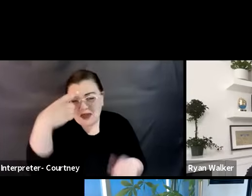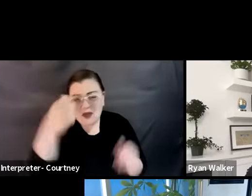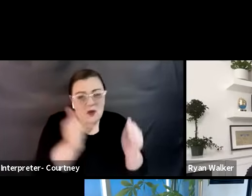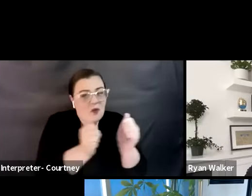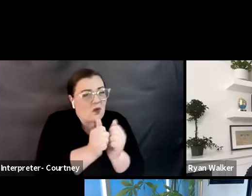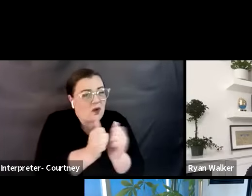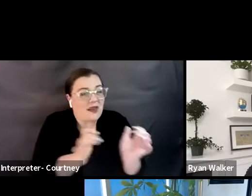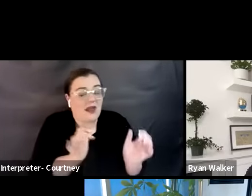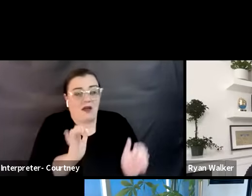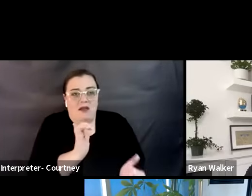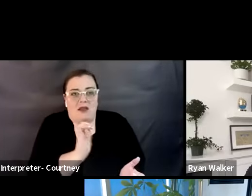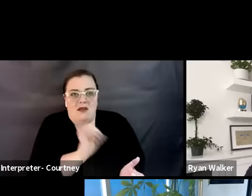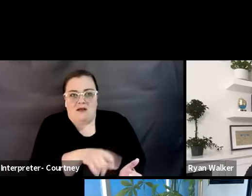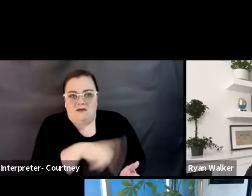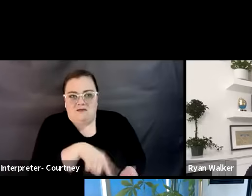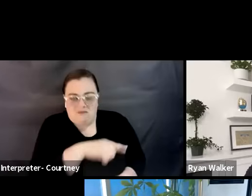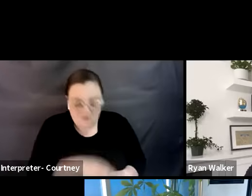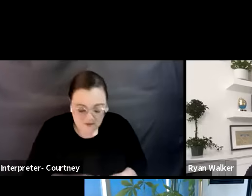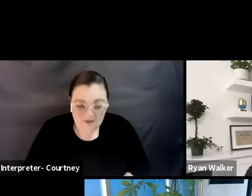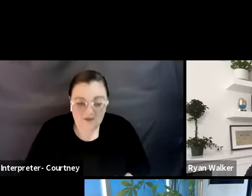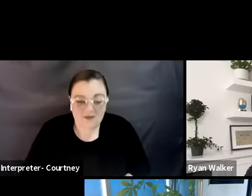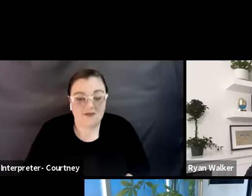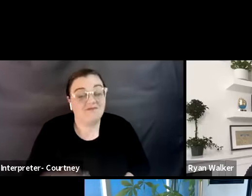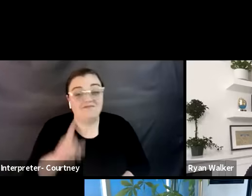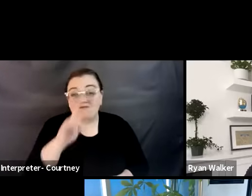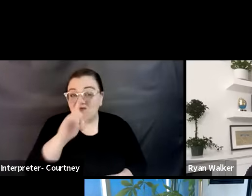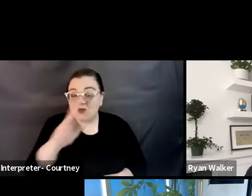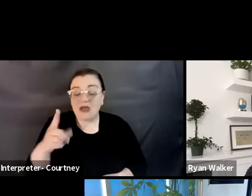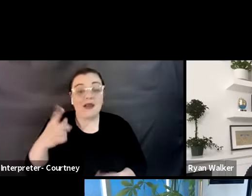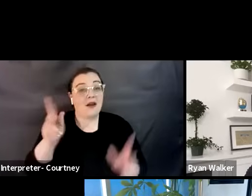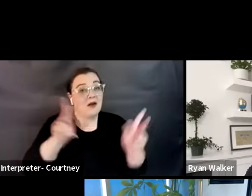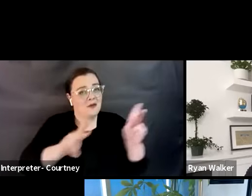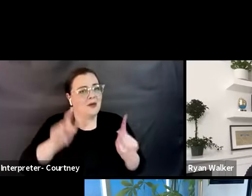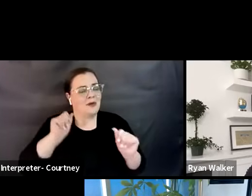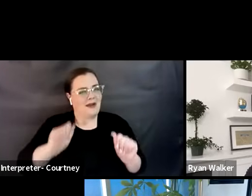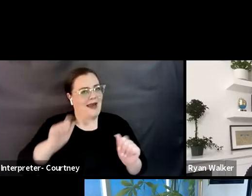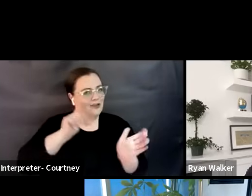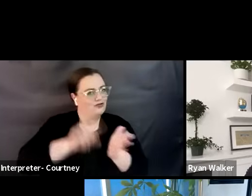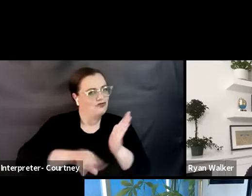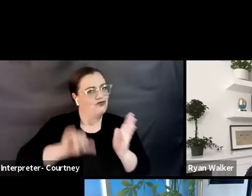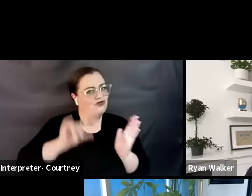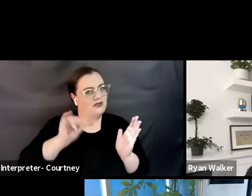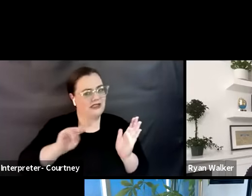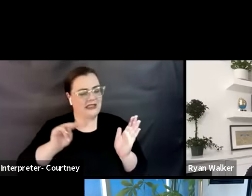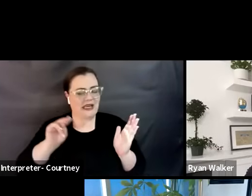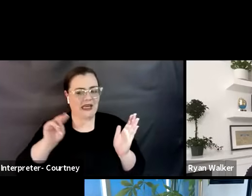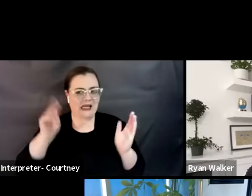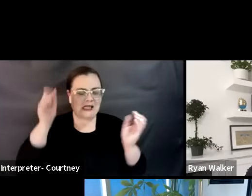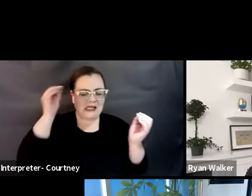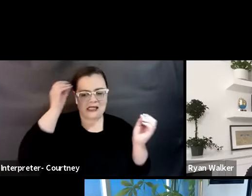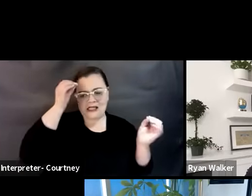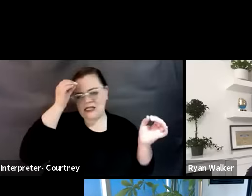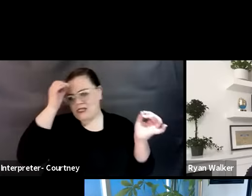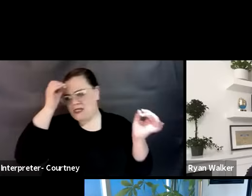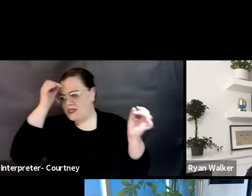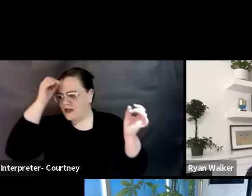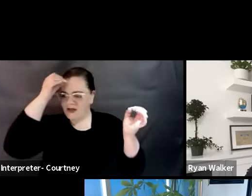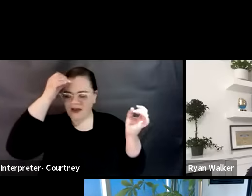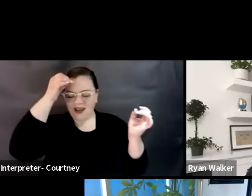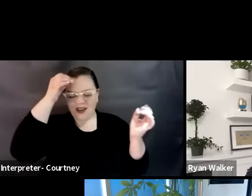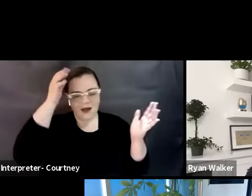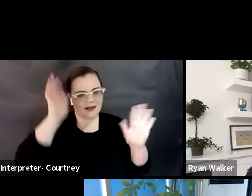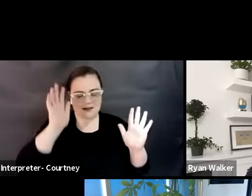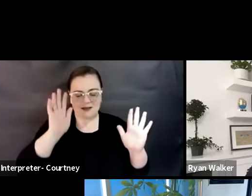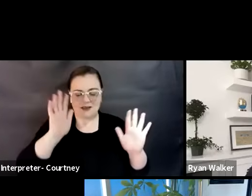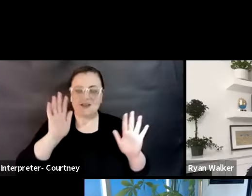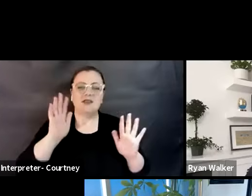is when people are able to sort of check in appropriately, they can get a lot of stuff out of their head that could be unnecessary. And